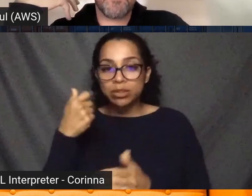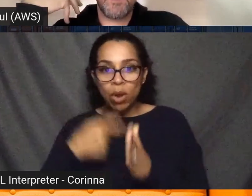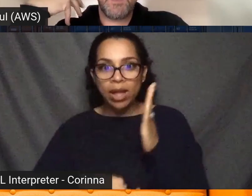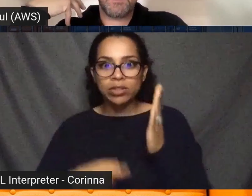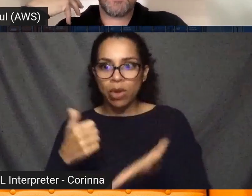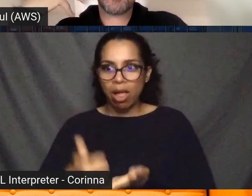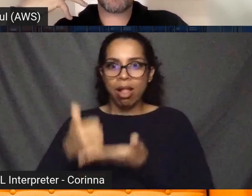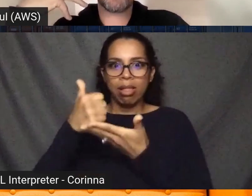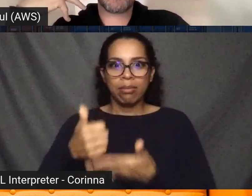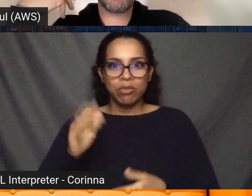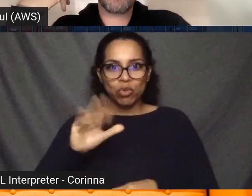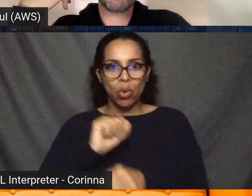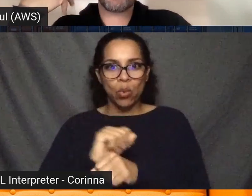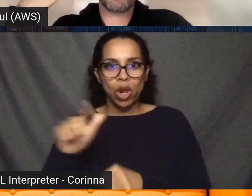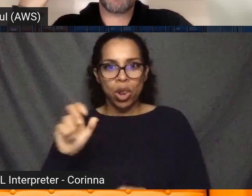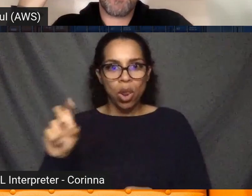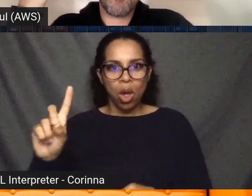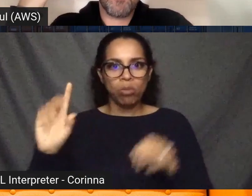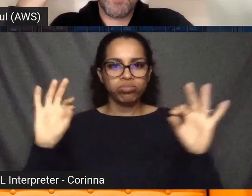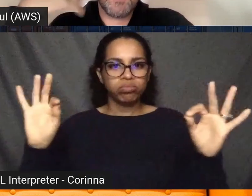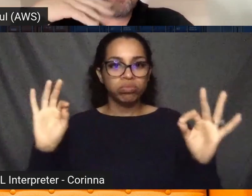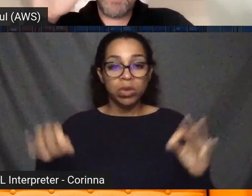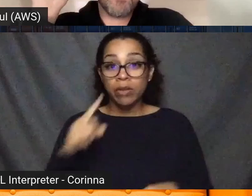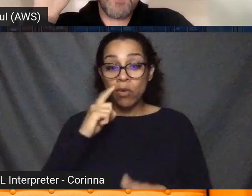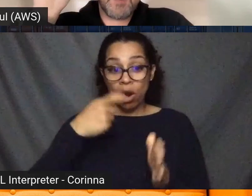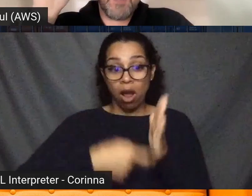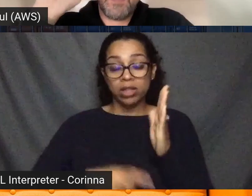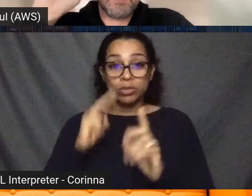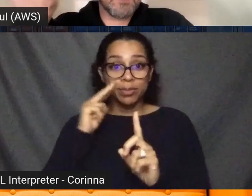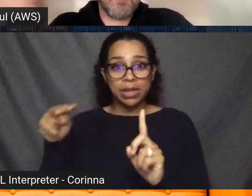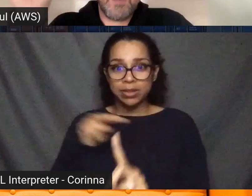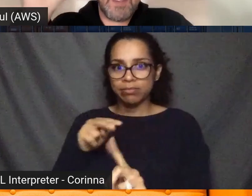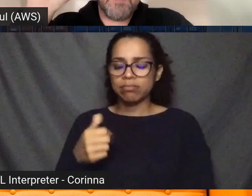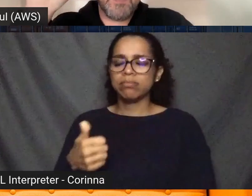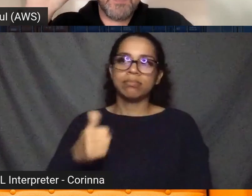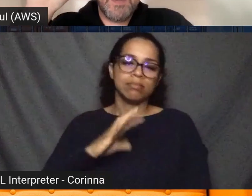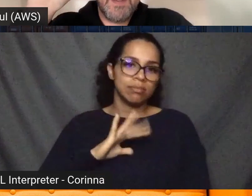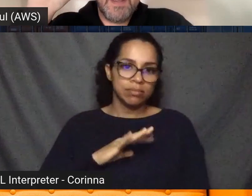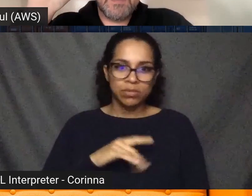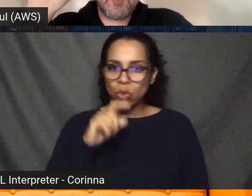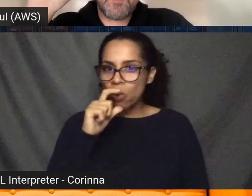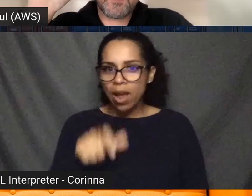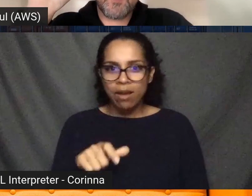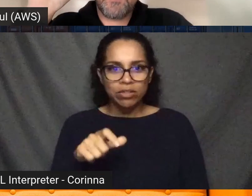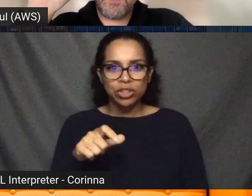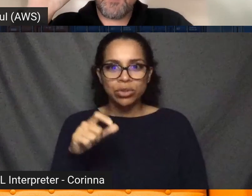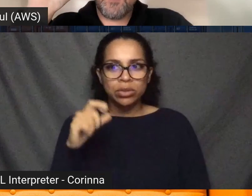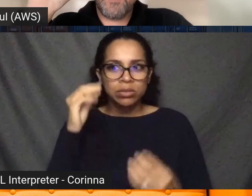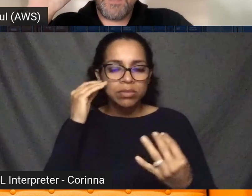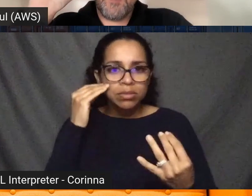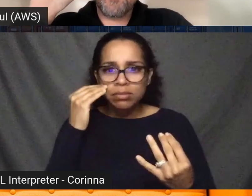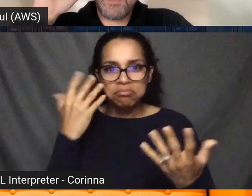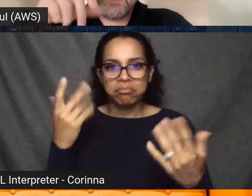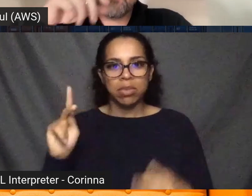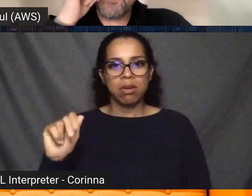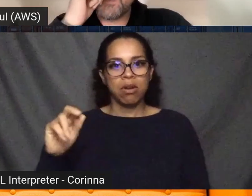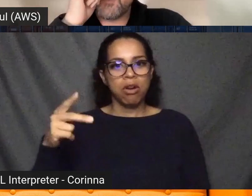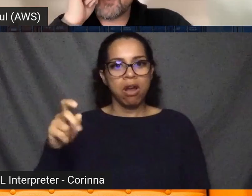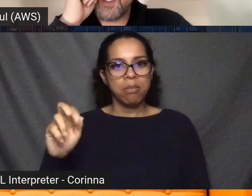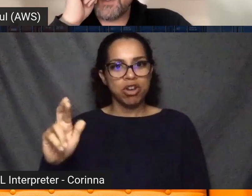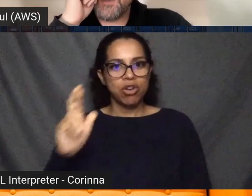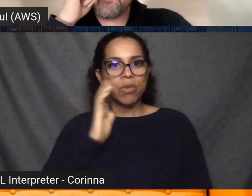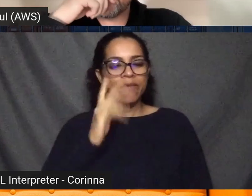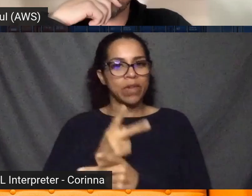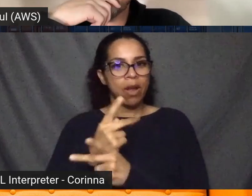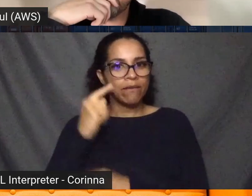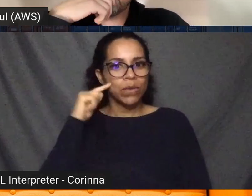again, from a cost perspective, that's just hugely powerful. You don't even have to think about it. It's just going to happen, and Karpenter is going to figure all of that out. And another thing that